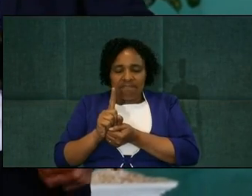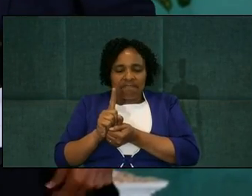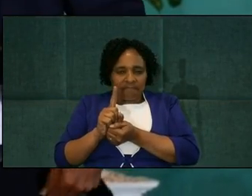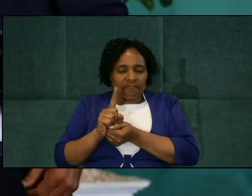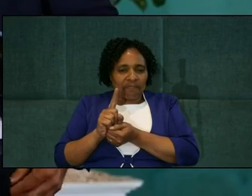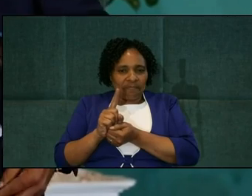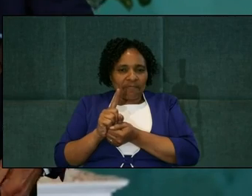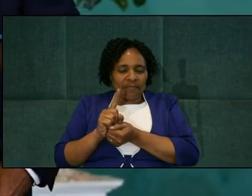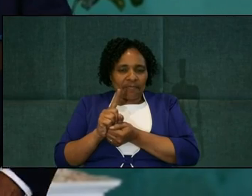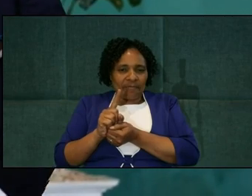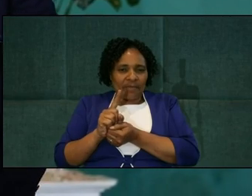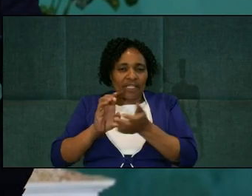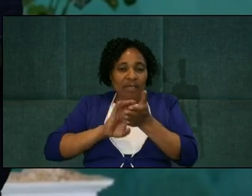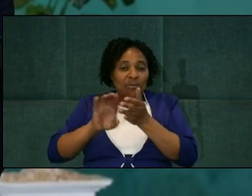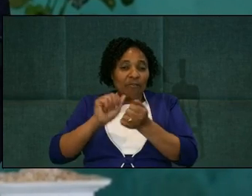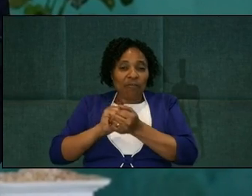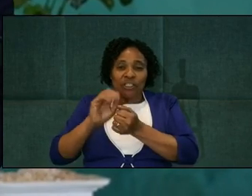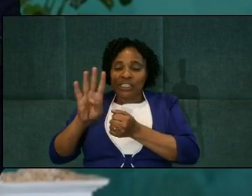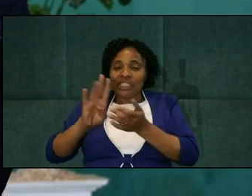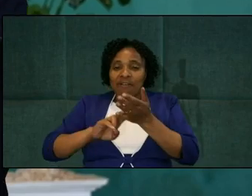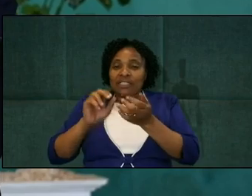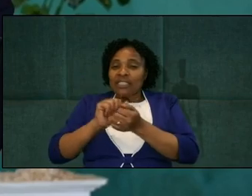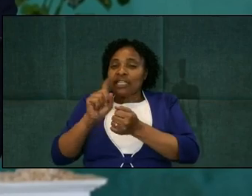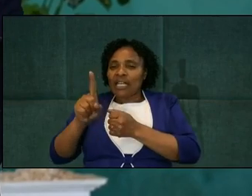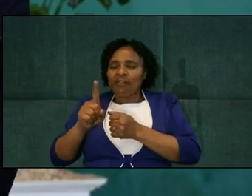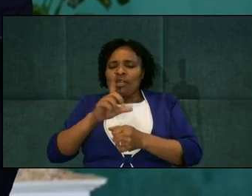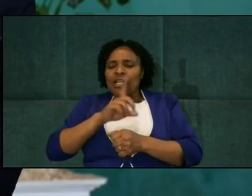11. Chapter 14,